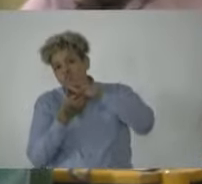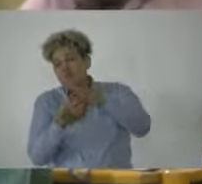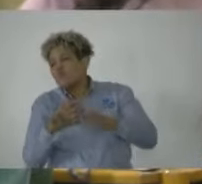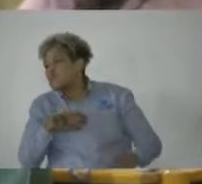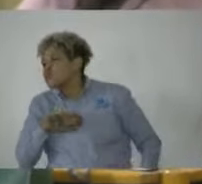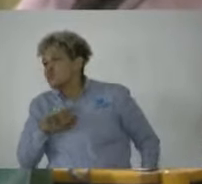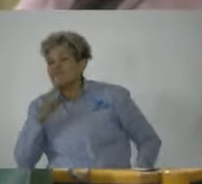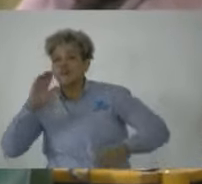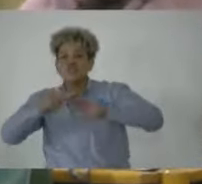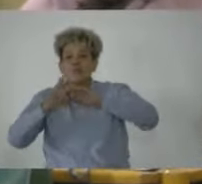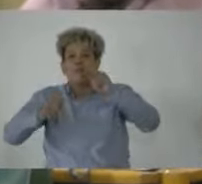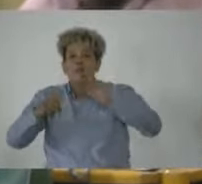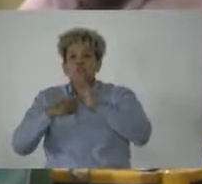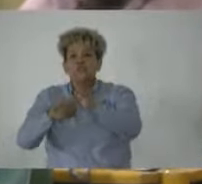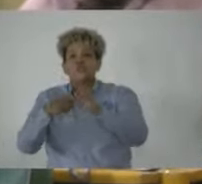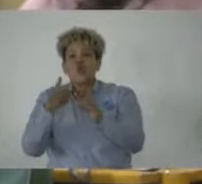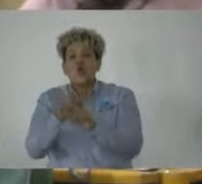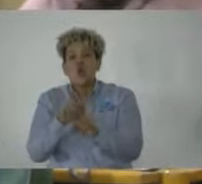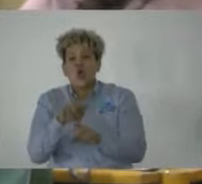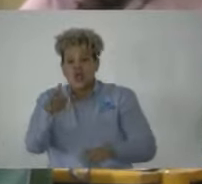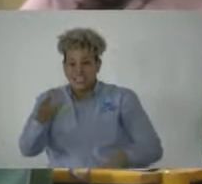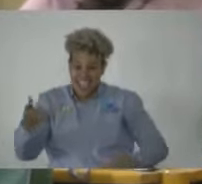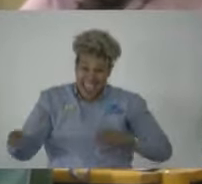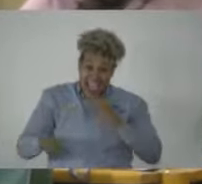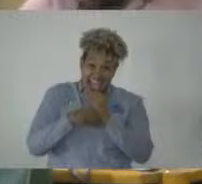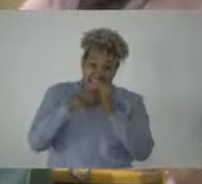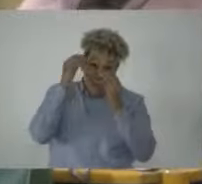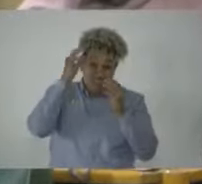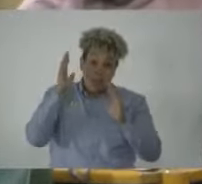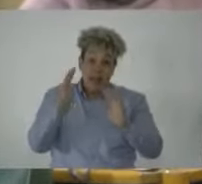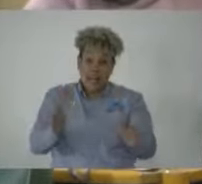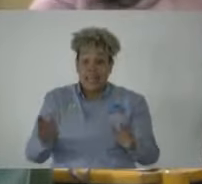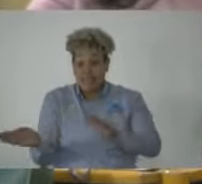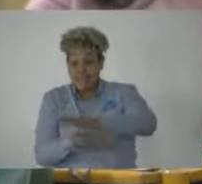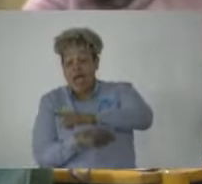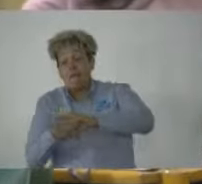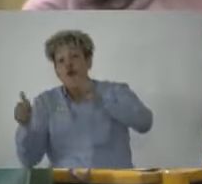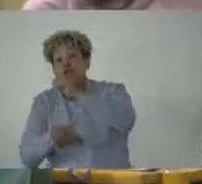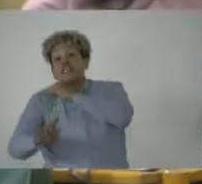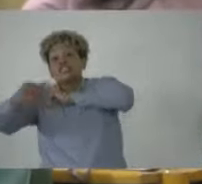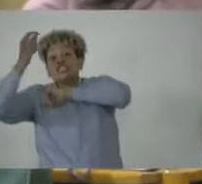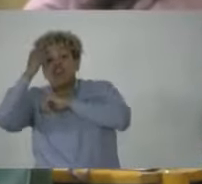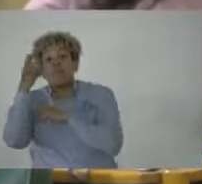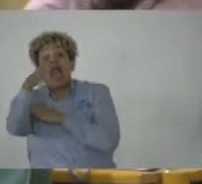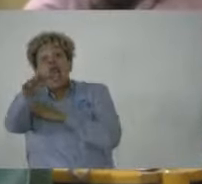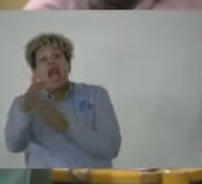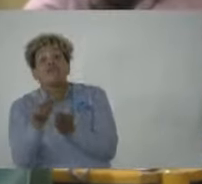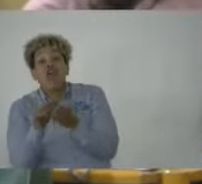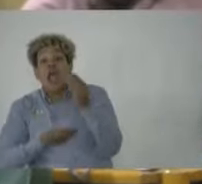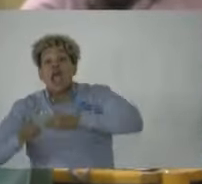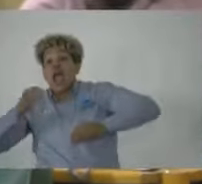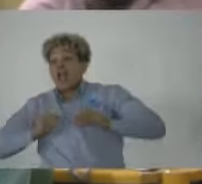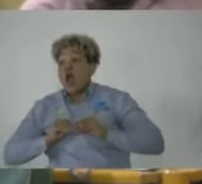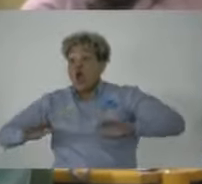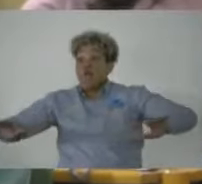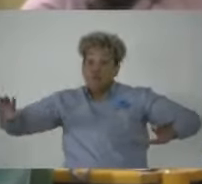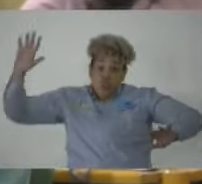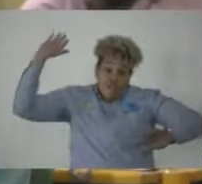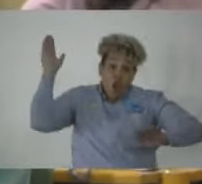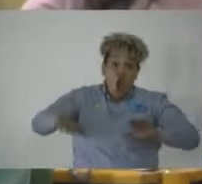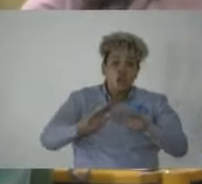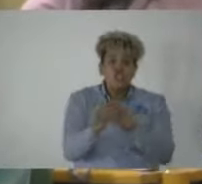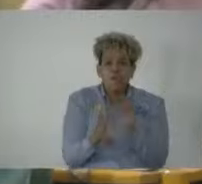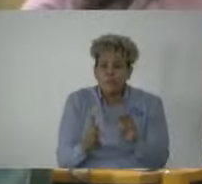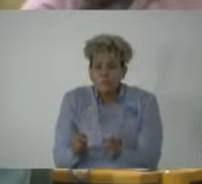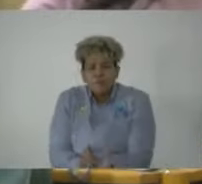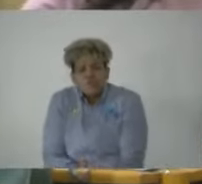these deceptive claims advanced by leaving information out. Under this government, the average economic output of every Jamaican has